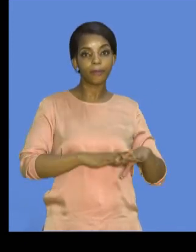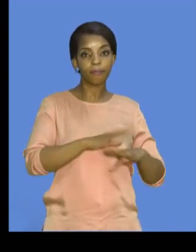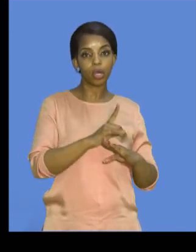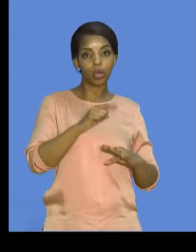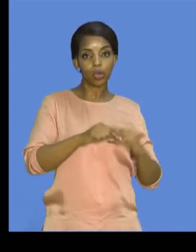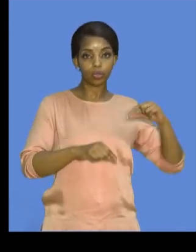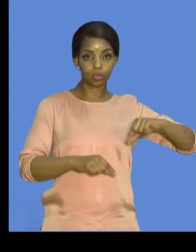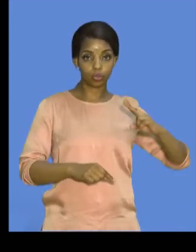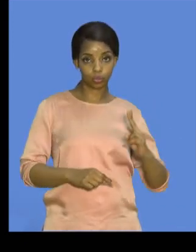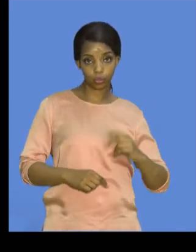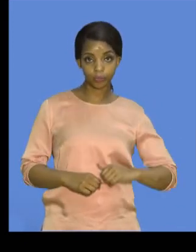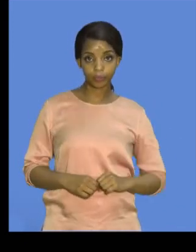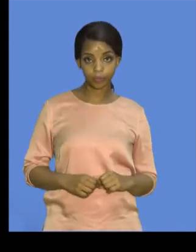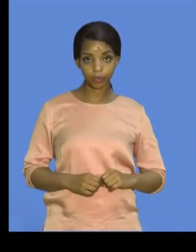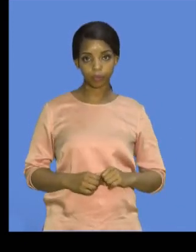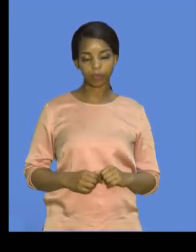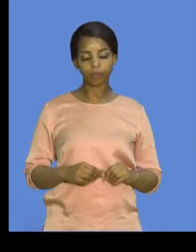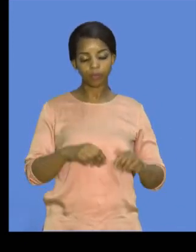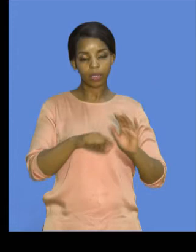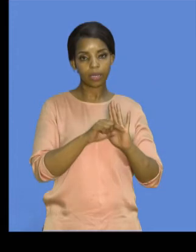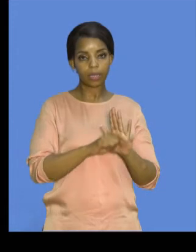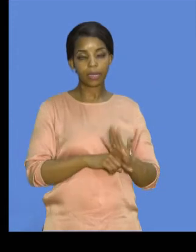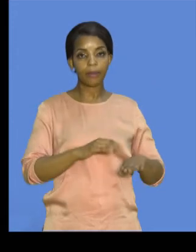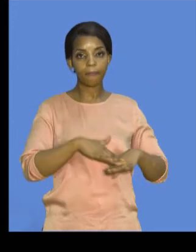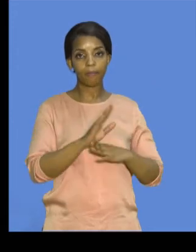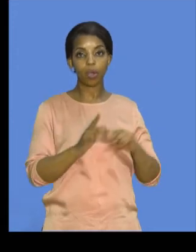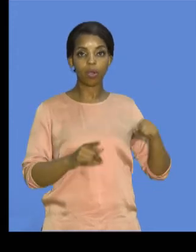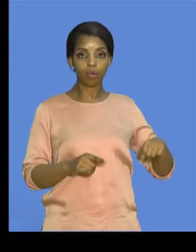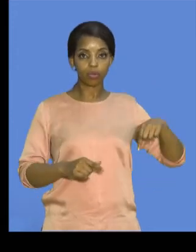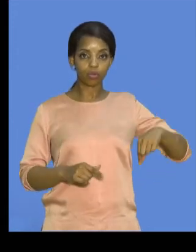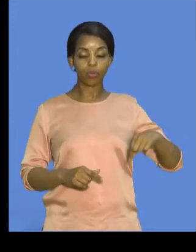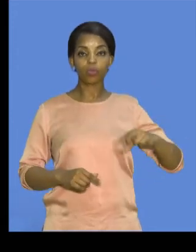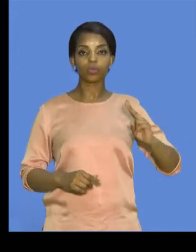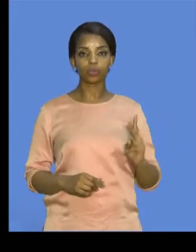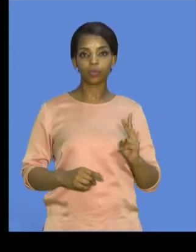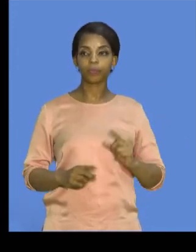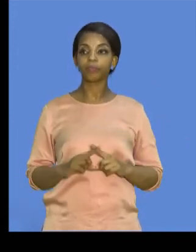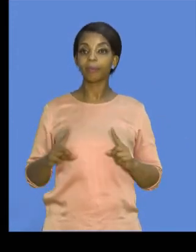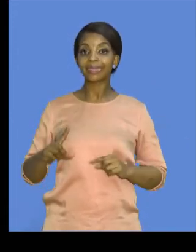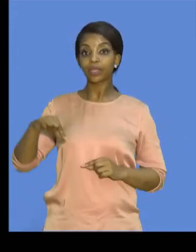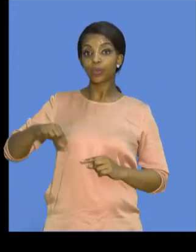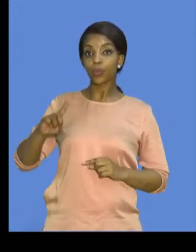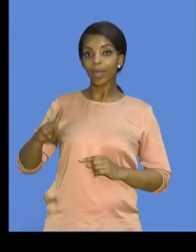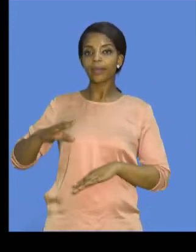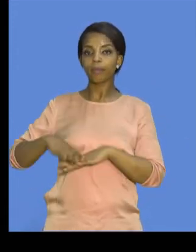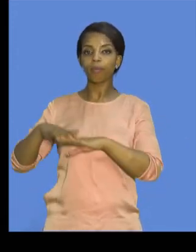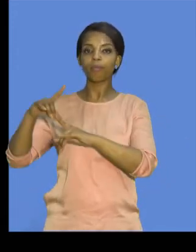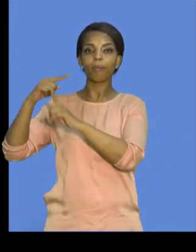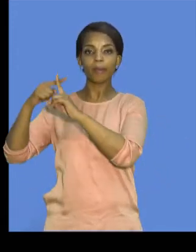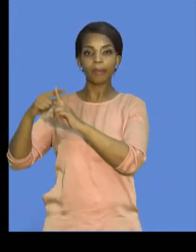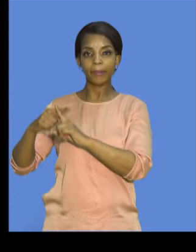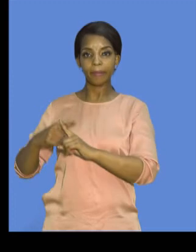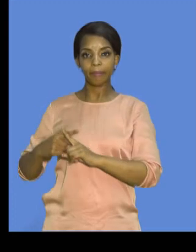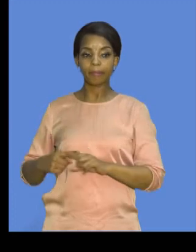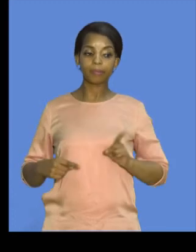the Q2 is more negative, while Q1 is more positive. So this one is